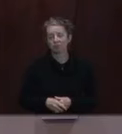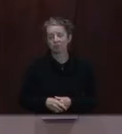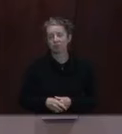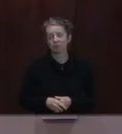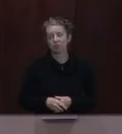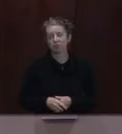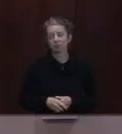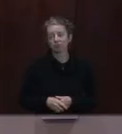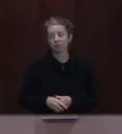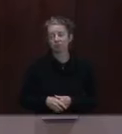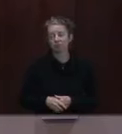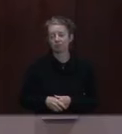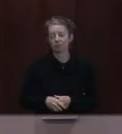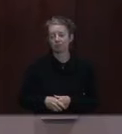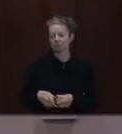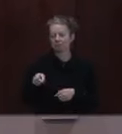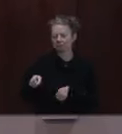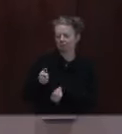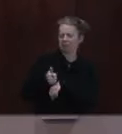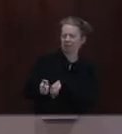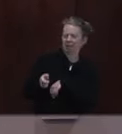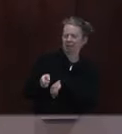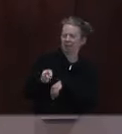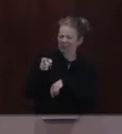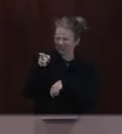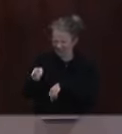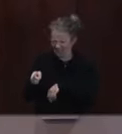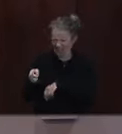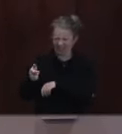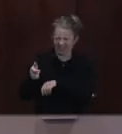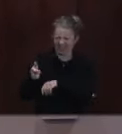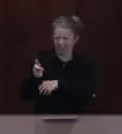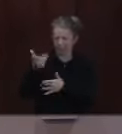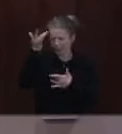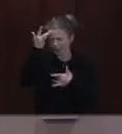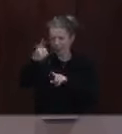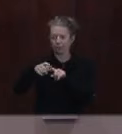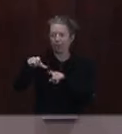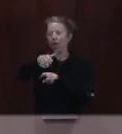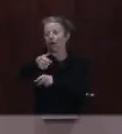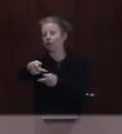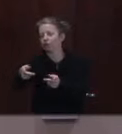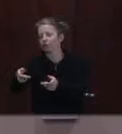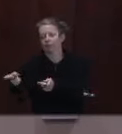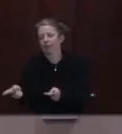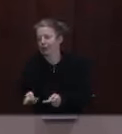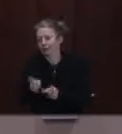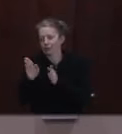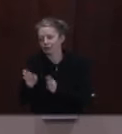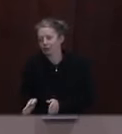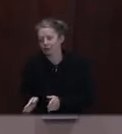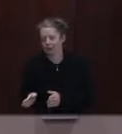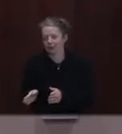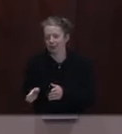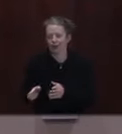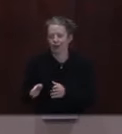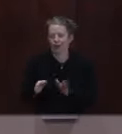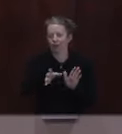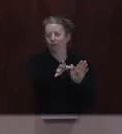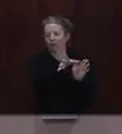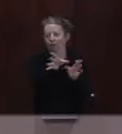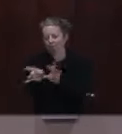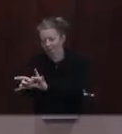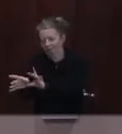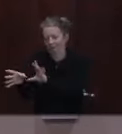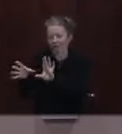we're thinking we got it from them, but they got it somewhere else. Where did they get it from? You know, did they had to get it outside that